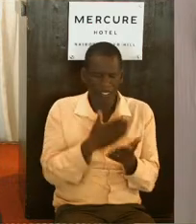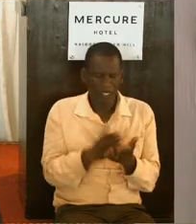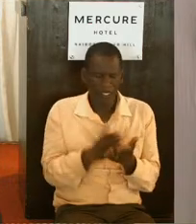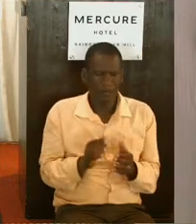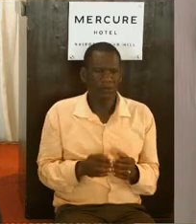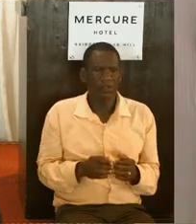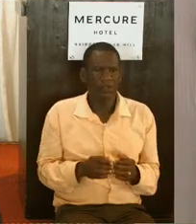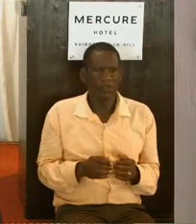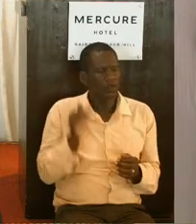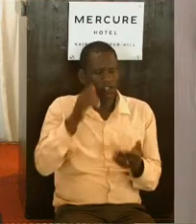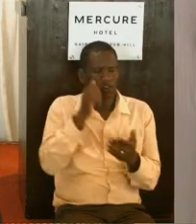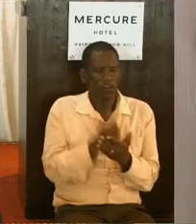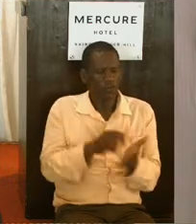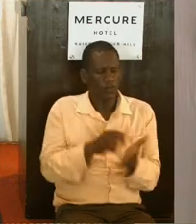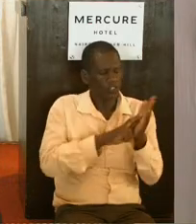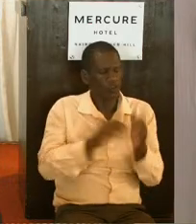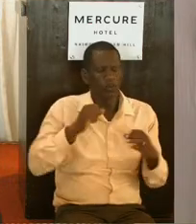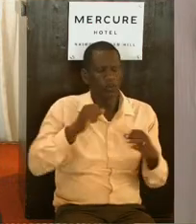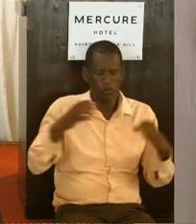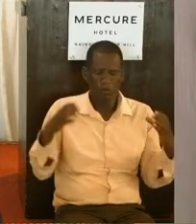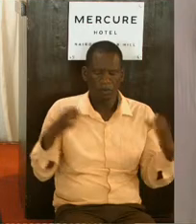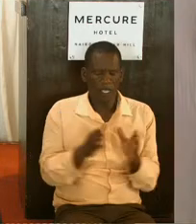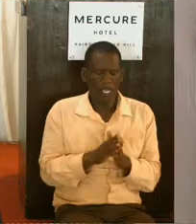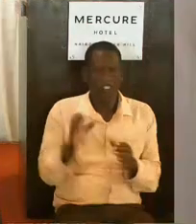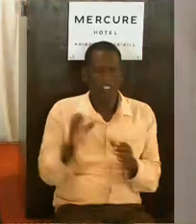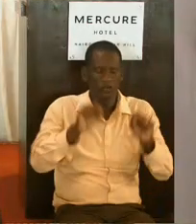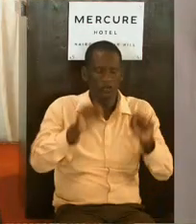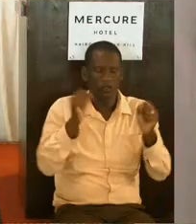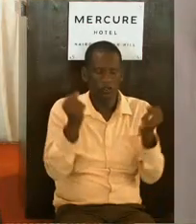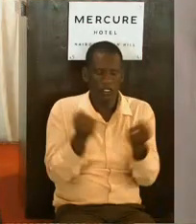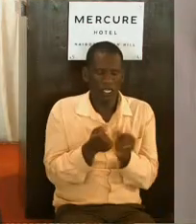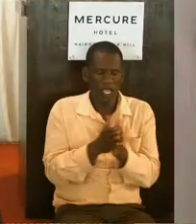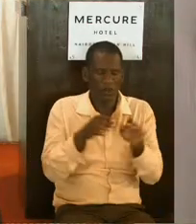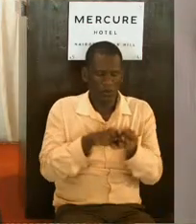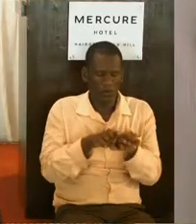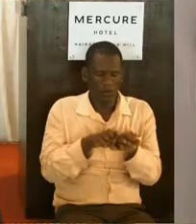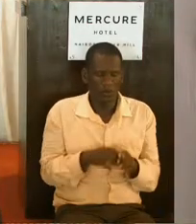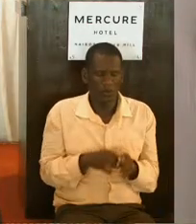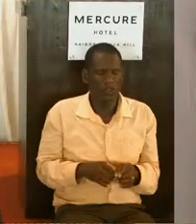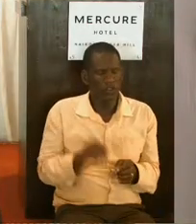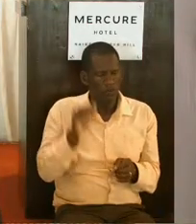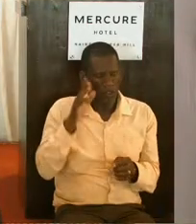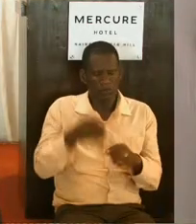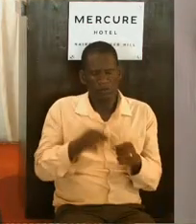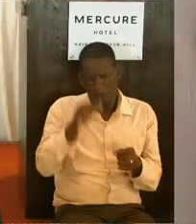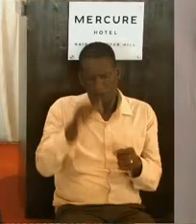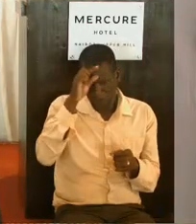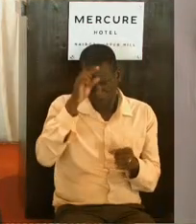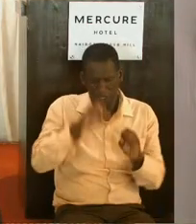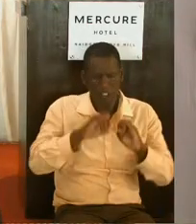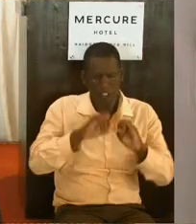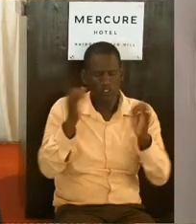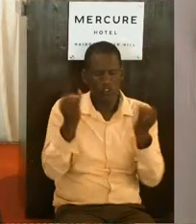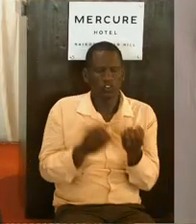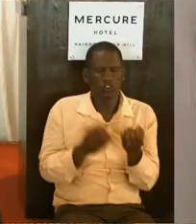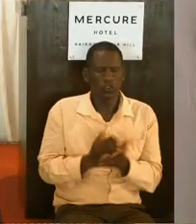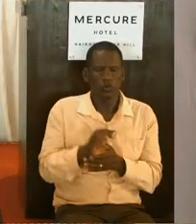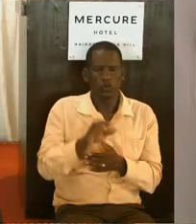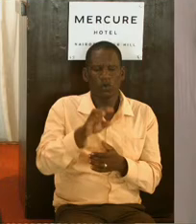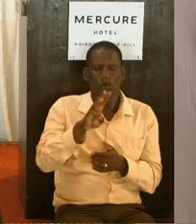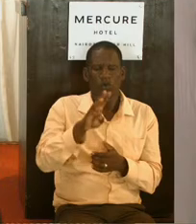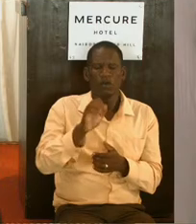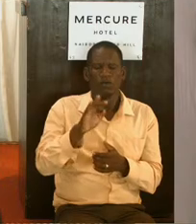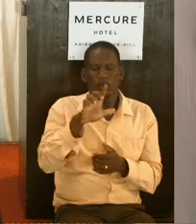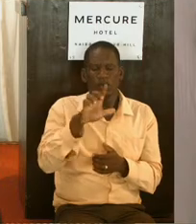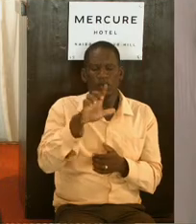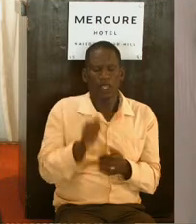the office of the register of political parties Civil Society and also government through our full and youngest